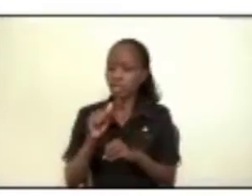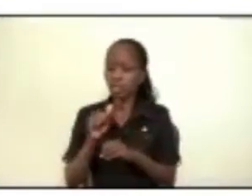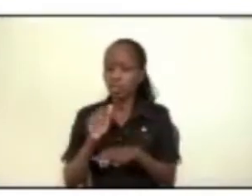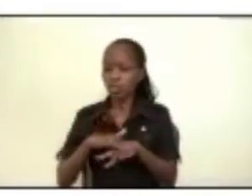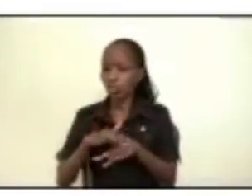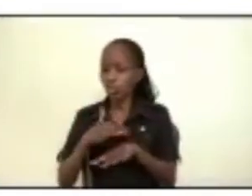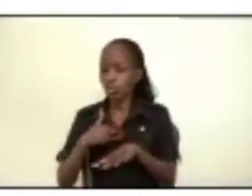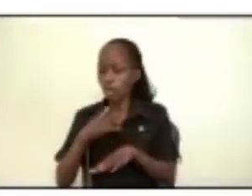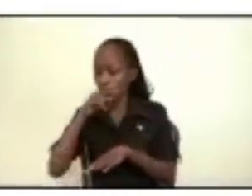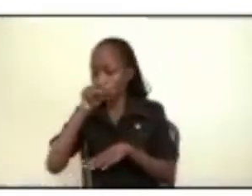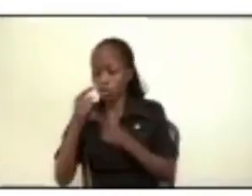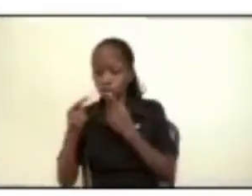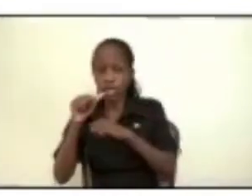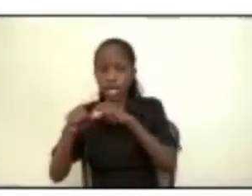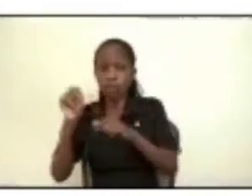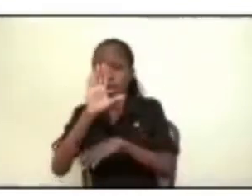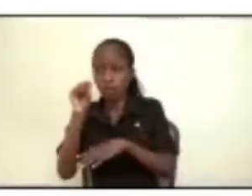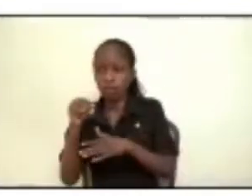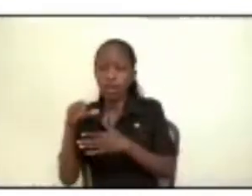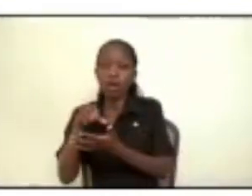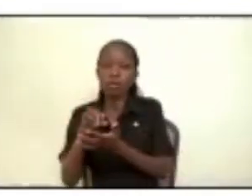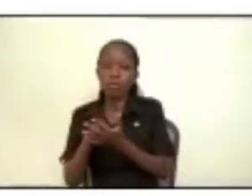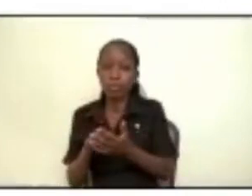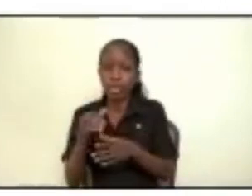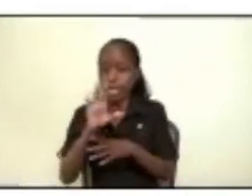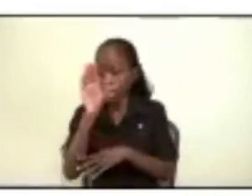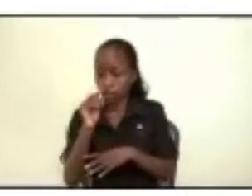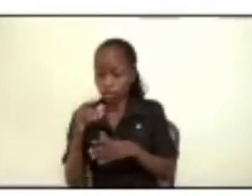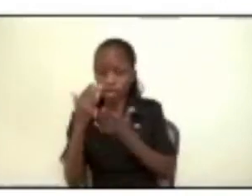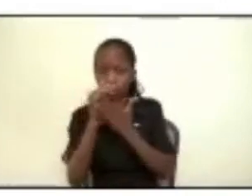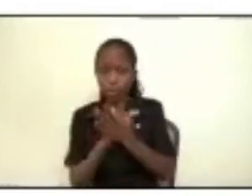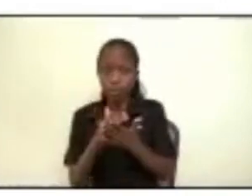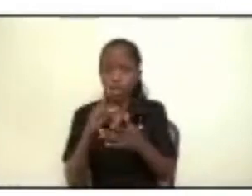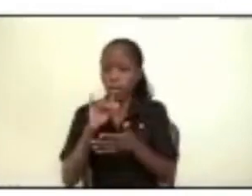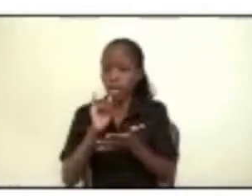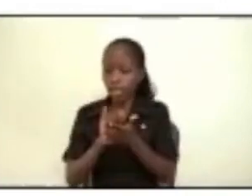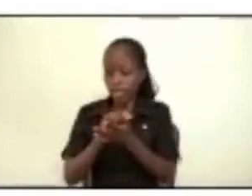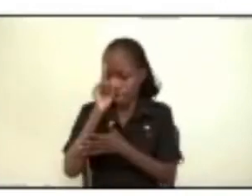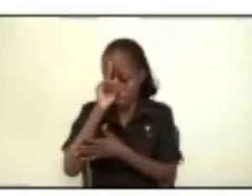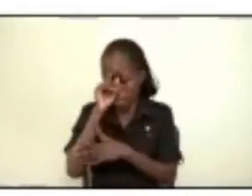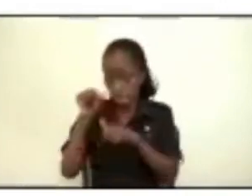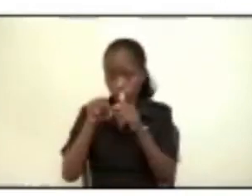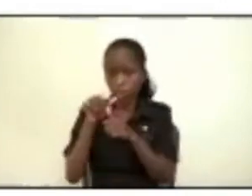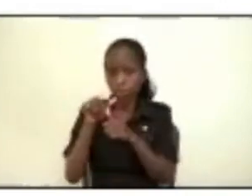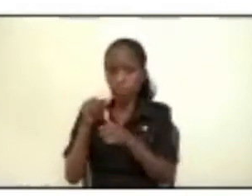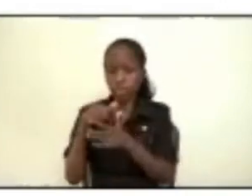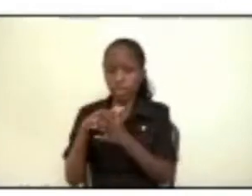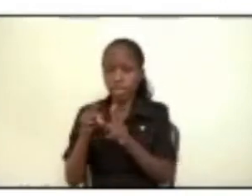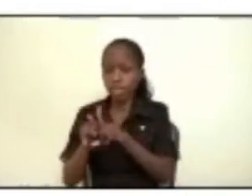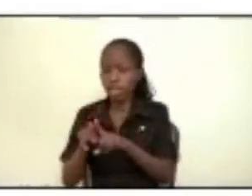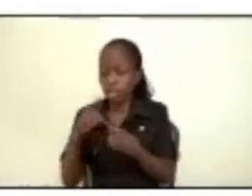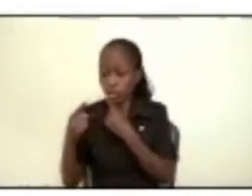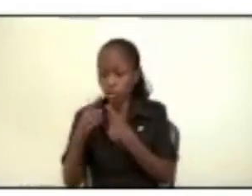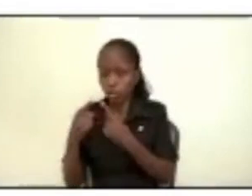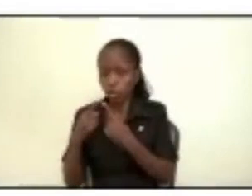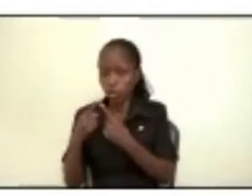issues on a Pan-African show. So being that strict about it and just sticking to the brand has made it a lot